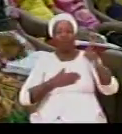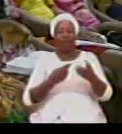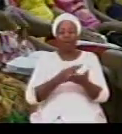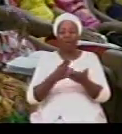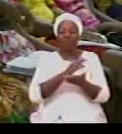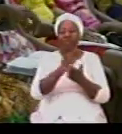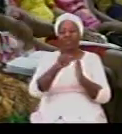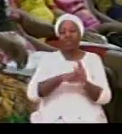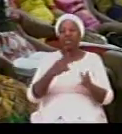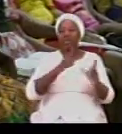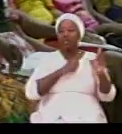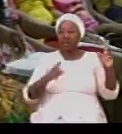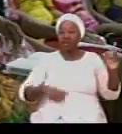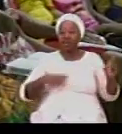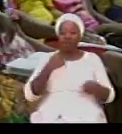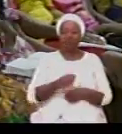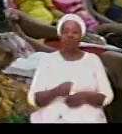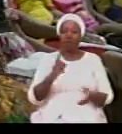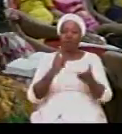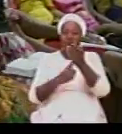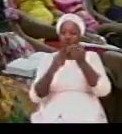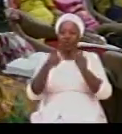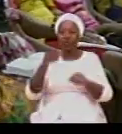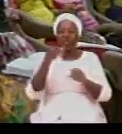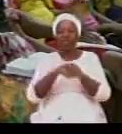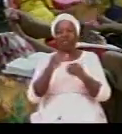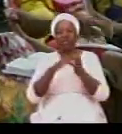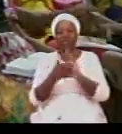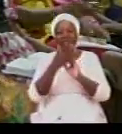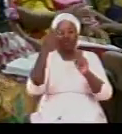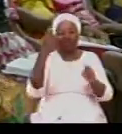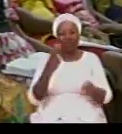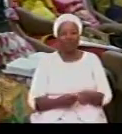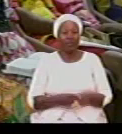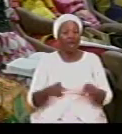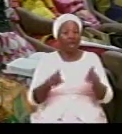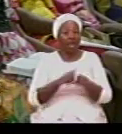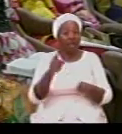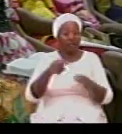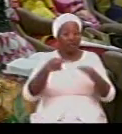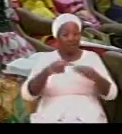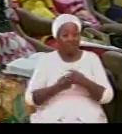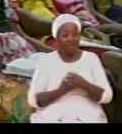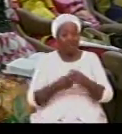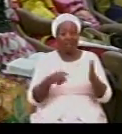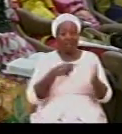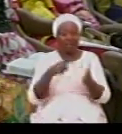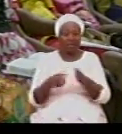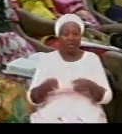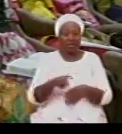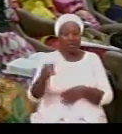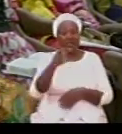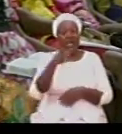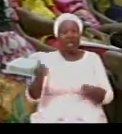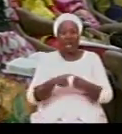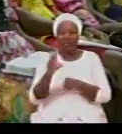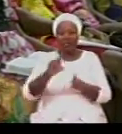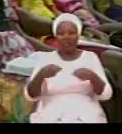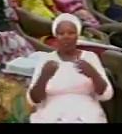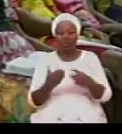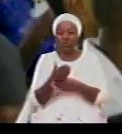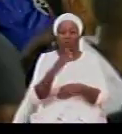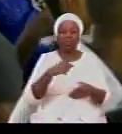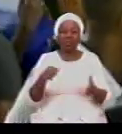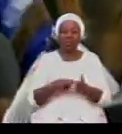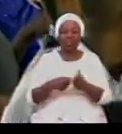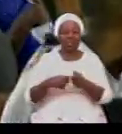Jesus' name. As you begin this journey, and as you go through this life, the life of Christ in